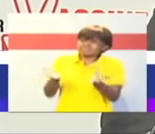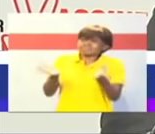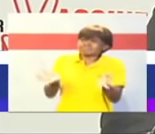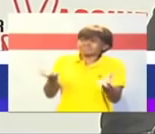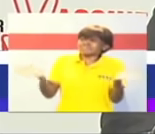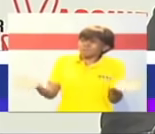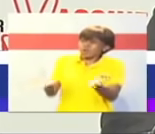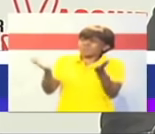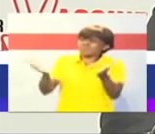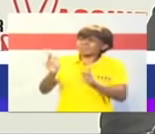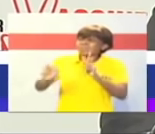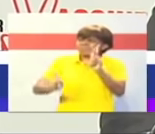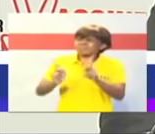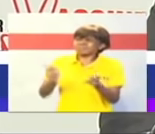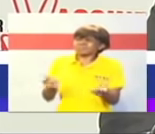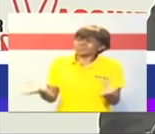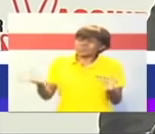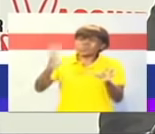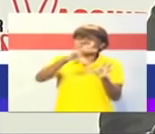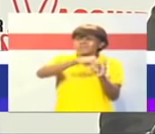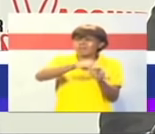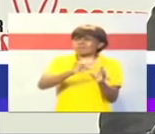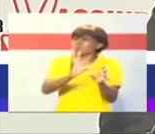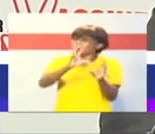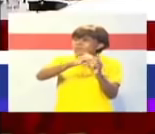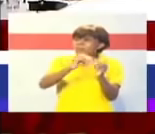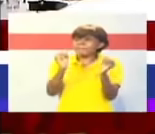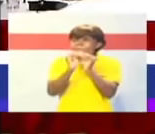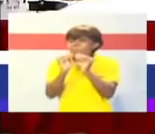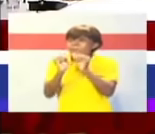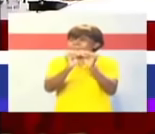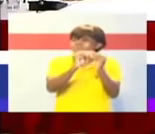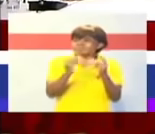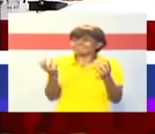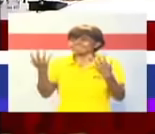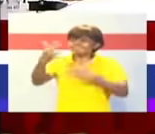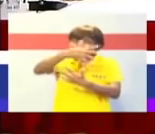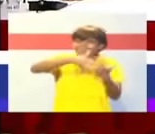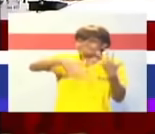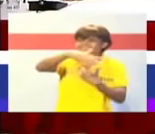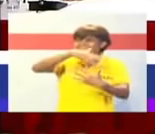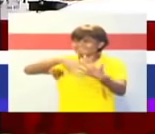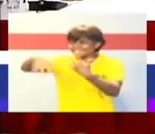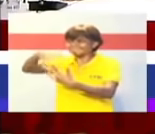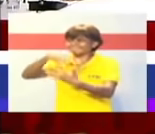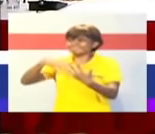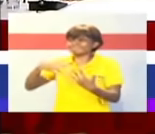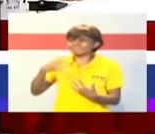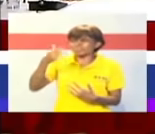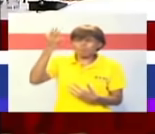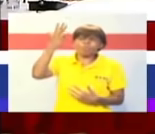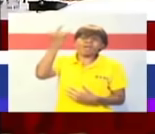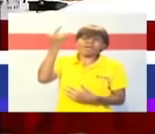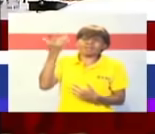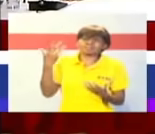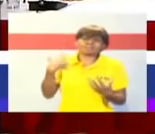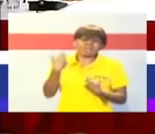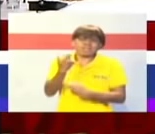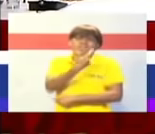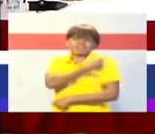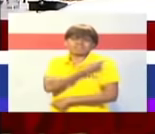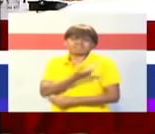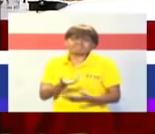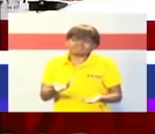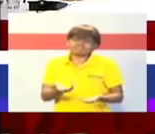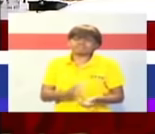been able to do before we had vaccines in the country. Thank you very much, CMO. Just a reminder to everyone,